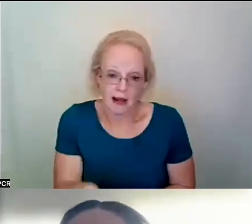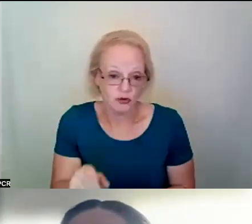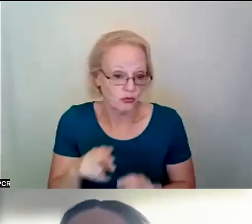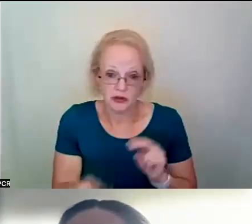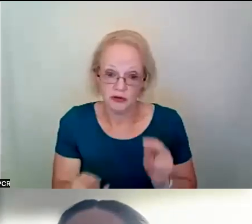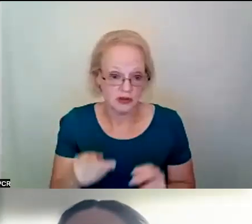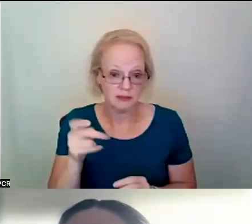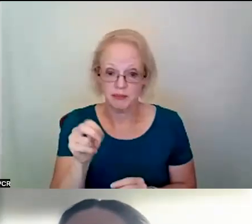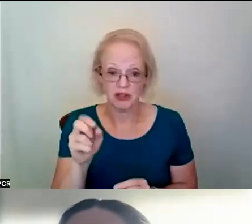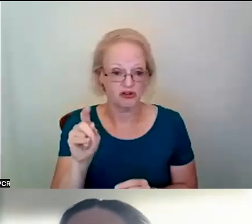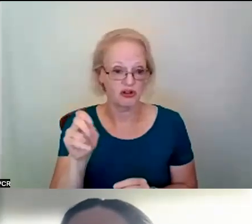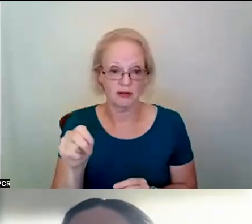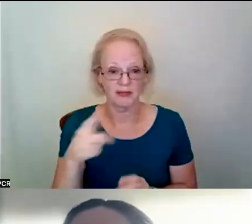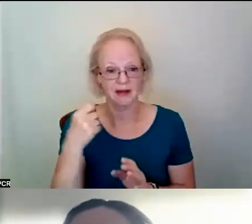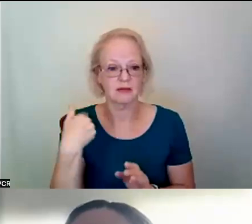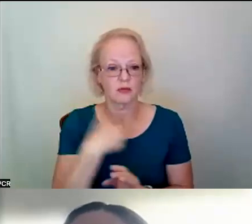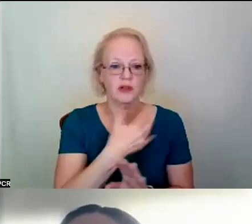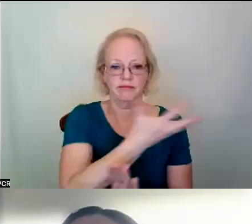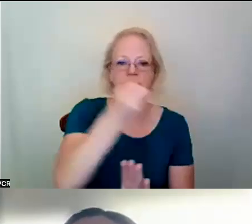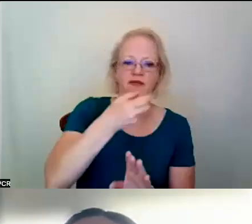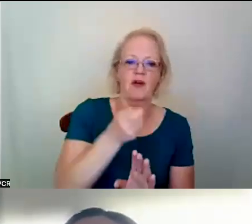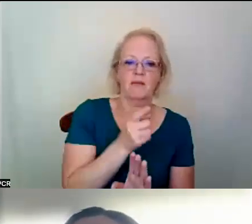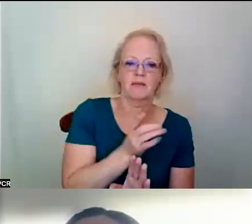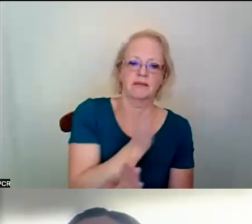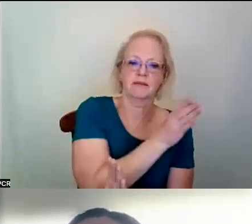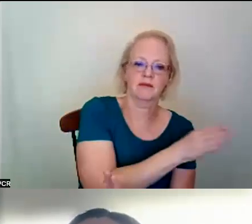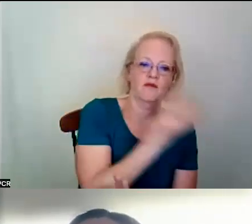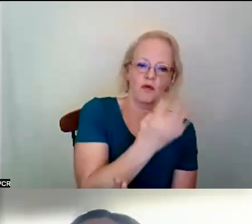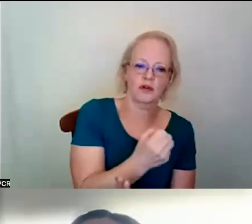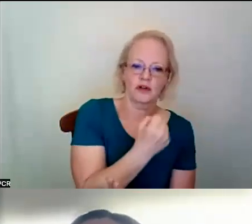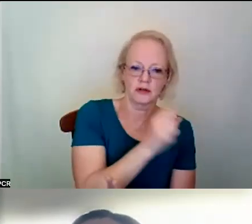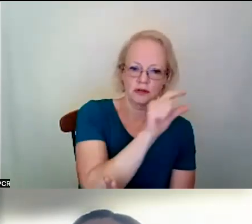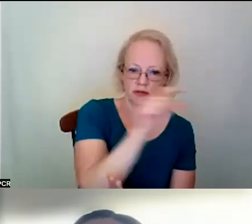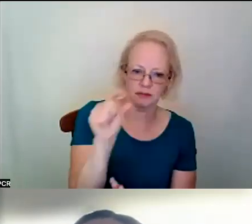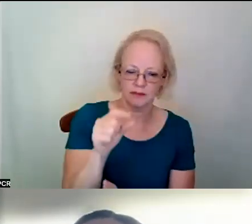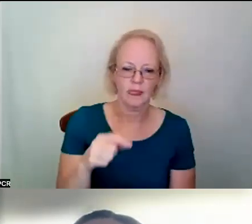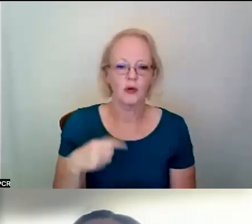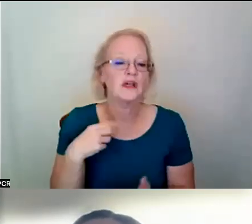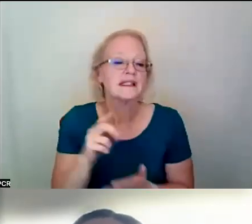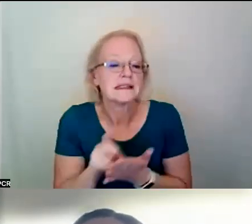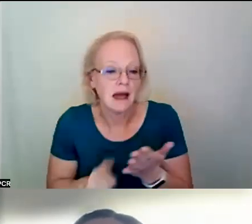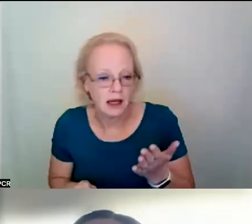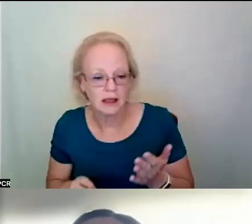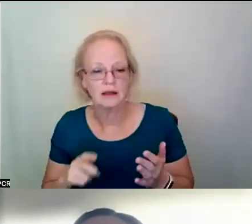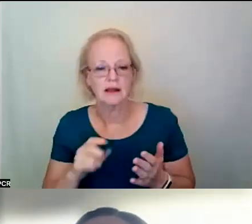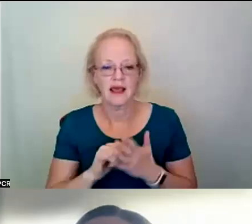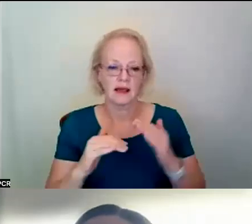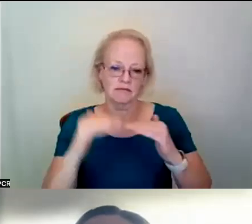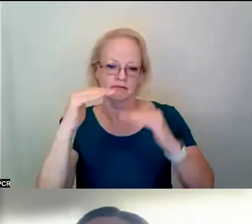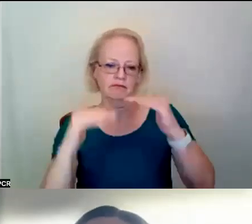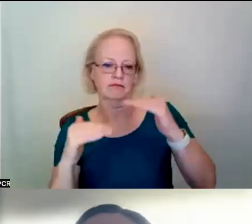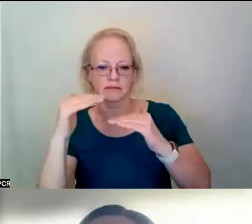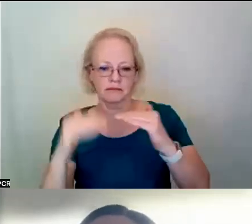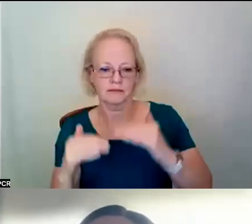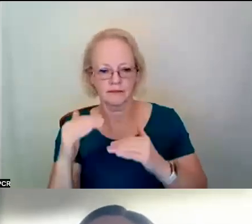And basically, the design leverages on the reversion to the mean aspect of most